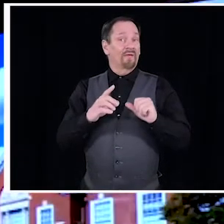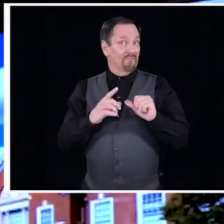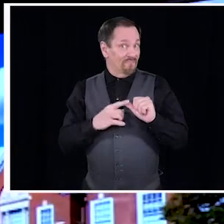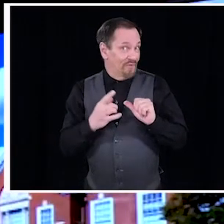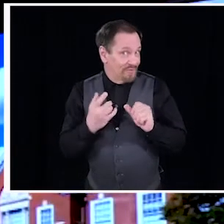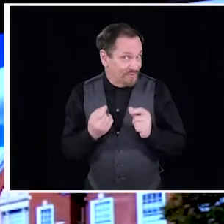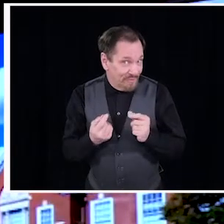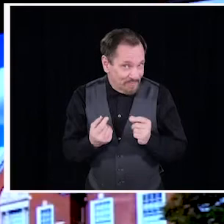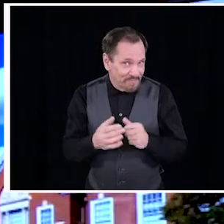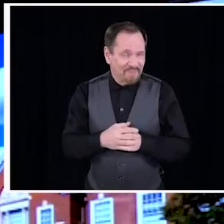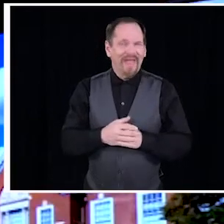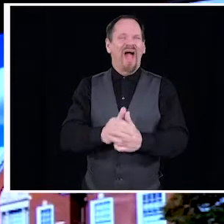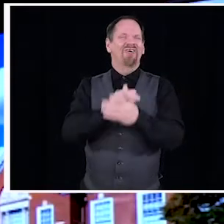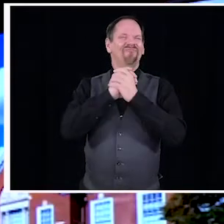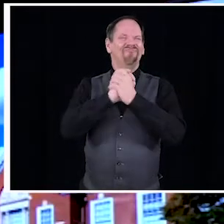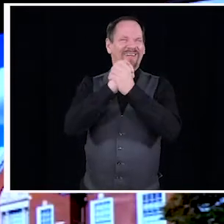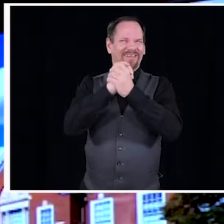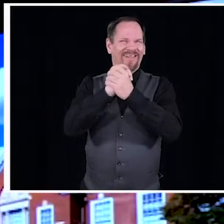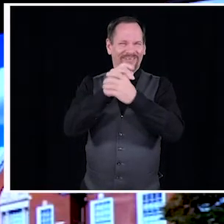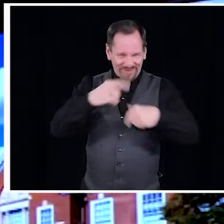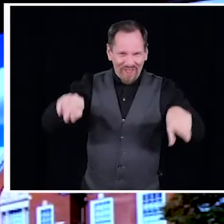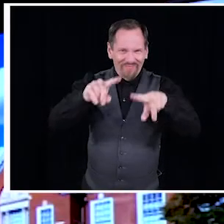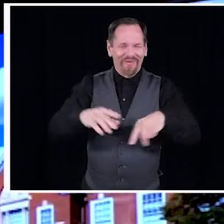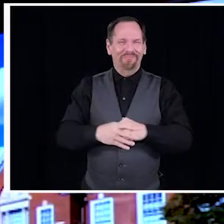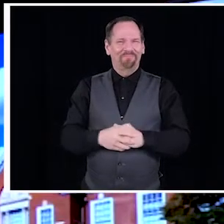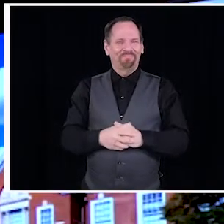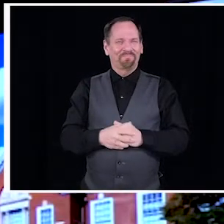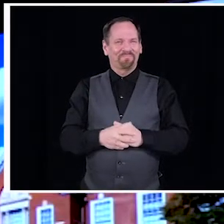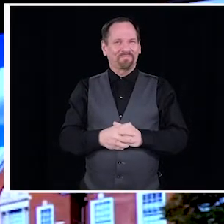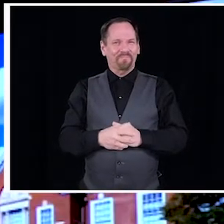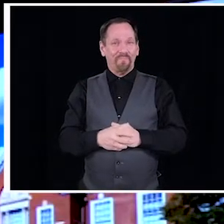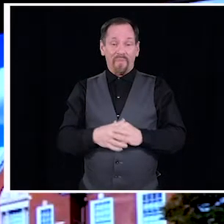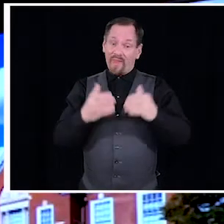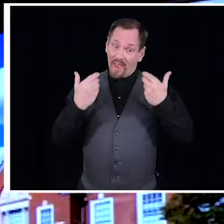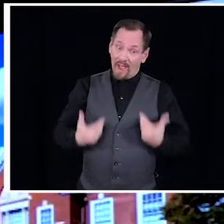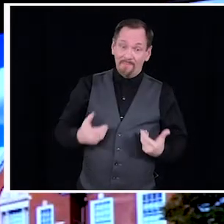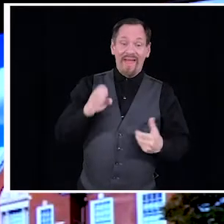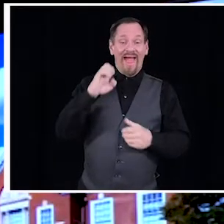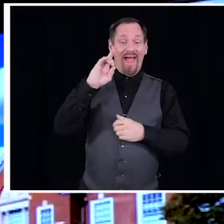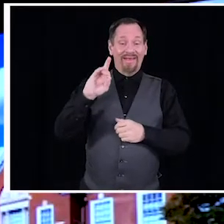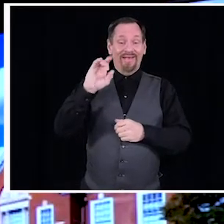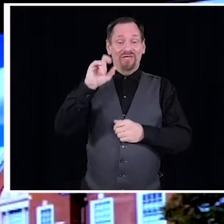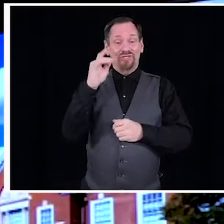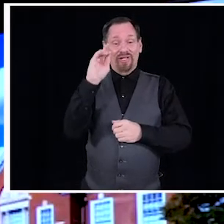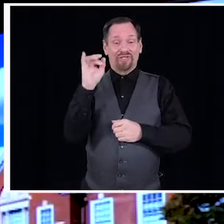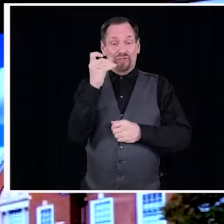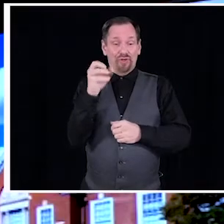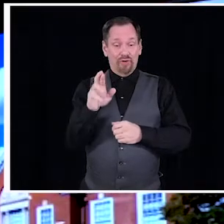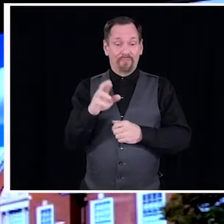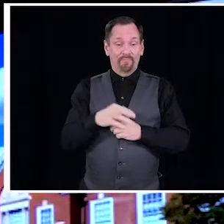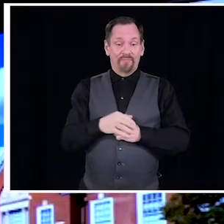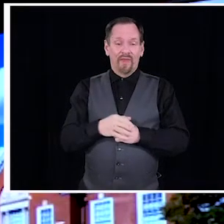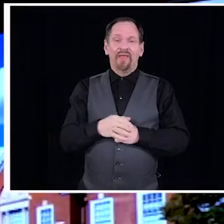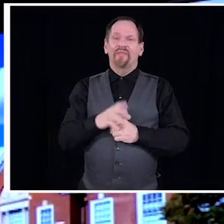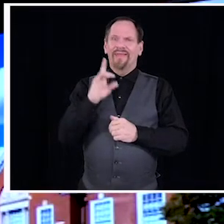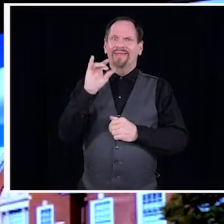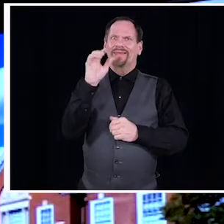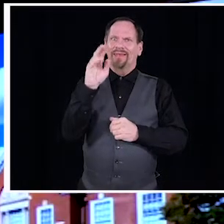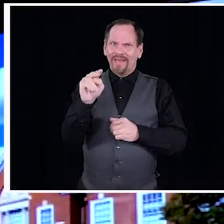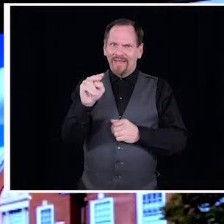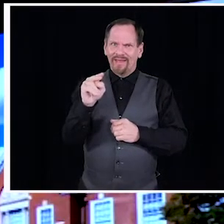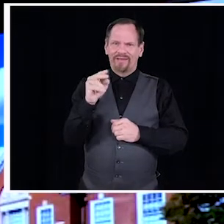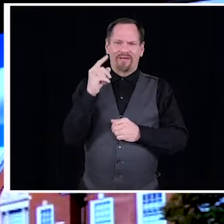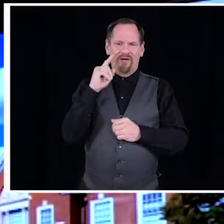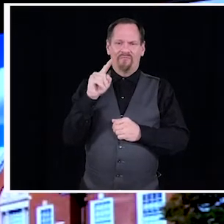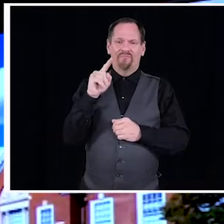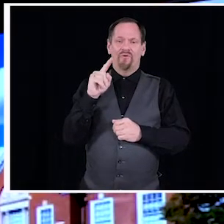The first order of business, congratulations to you all. I'm Ed Schlesinger, the Benjamin T. Rome Dean of the Whiting